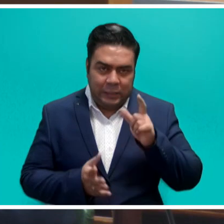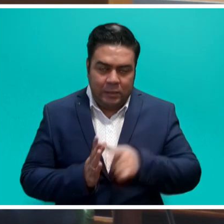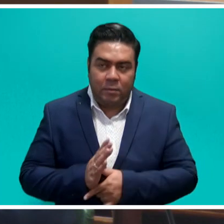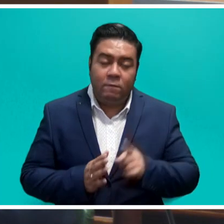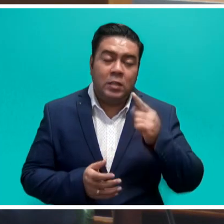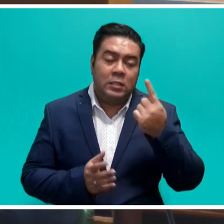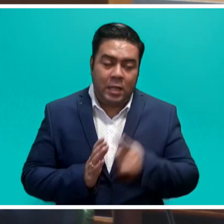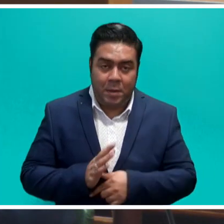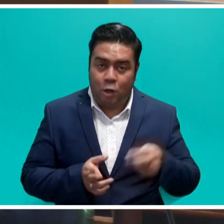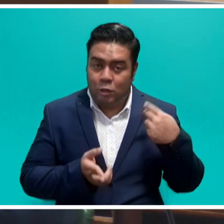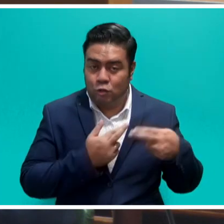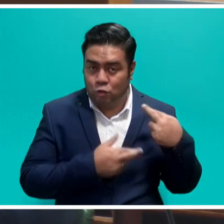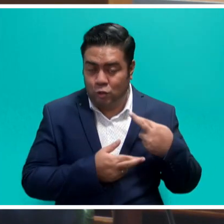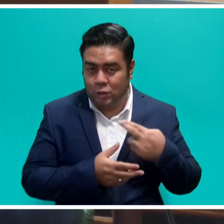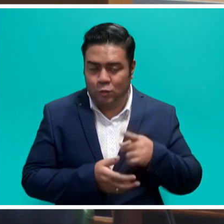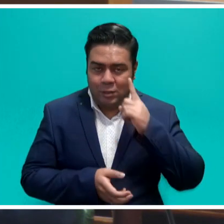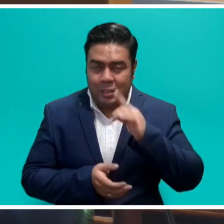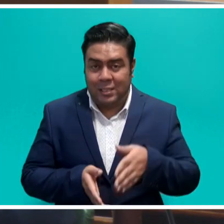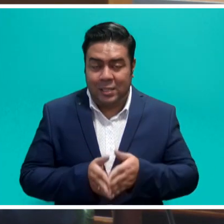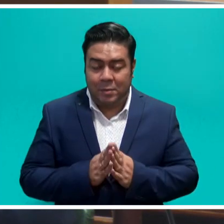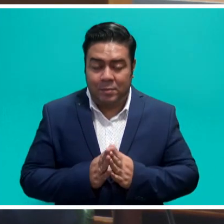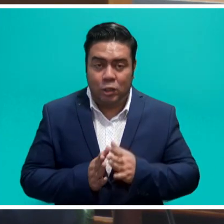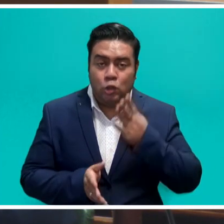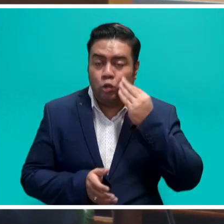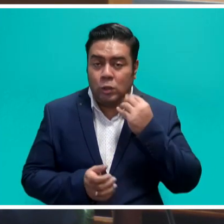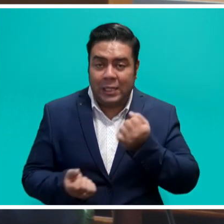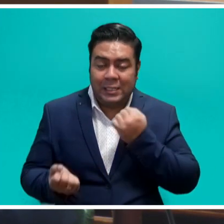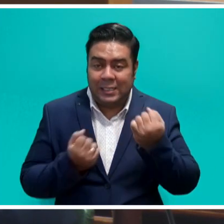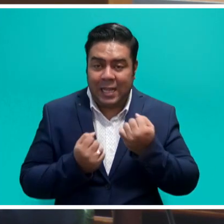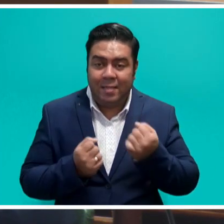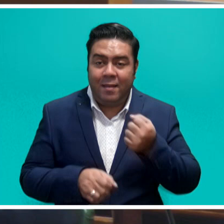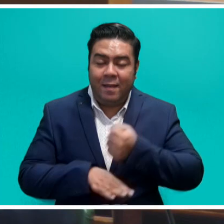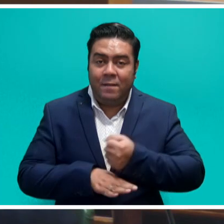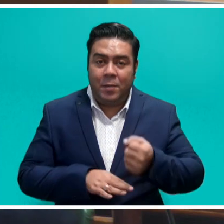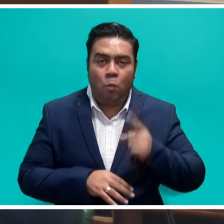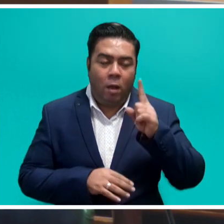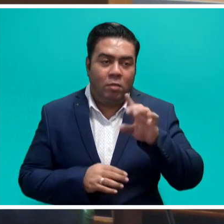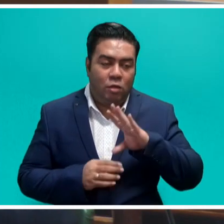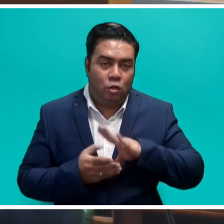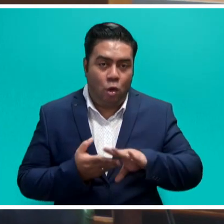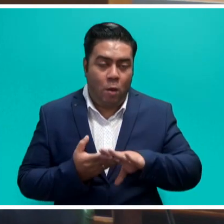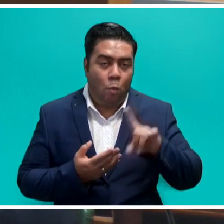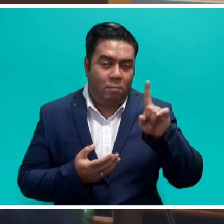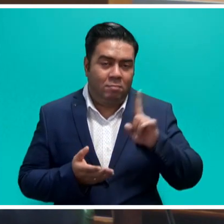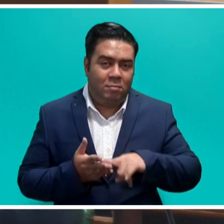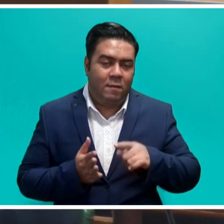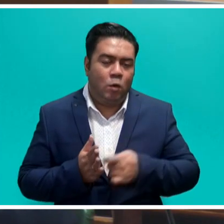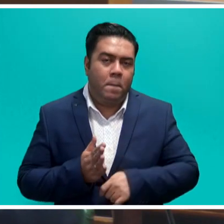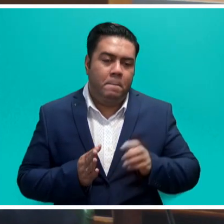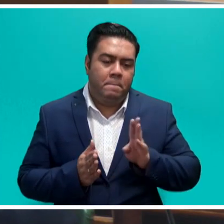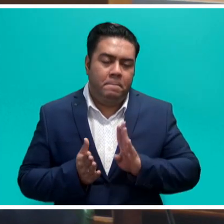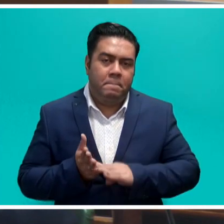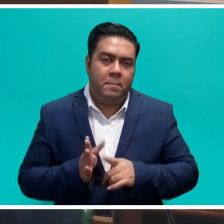Mr. Speaker, since the establishment of sugar industry, the government had implemented $1 per ton payment for all manual harvesting